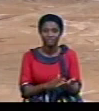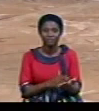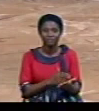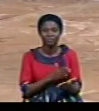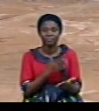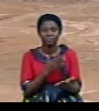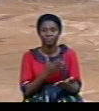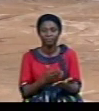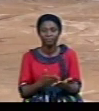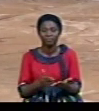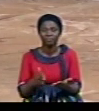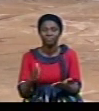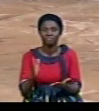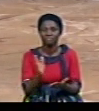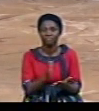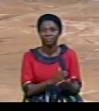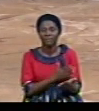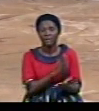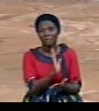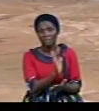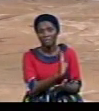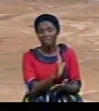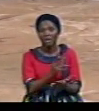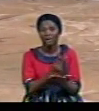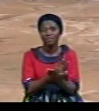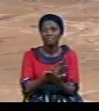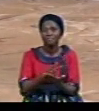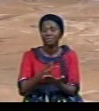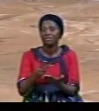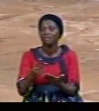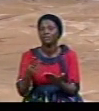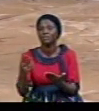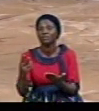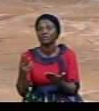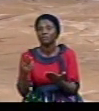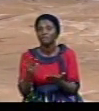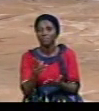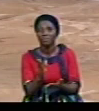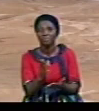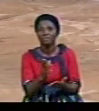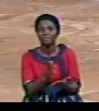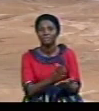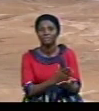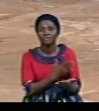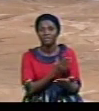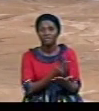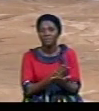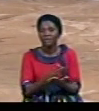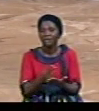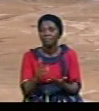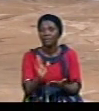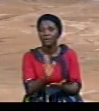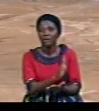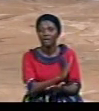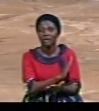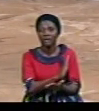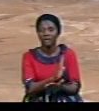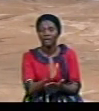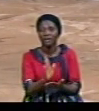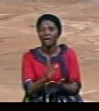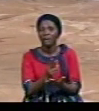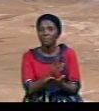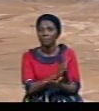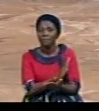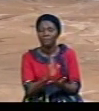bye bye failure bye bye fellow failure bye bye